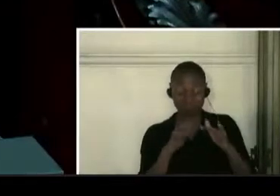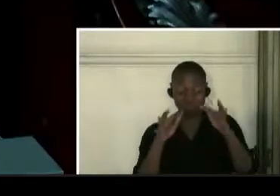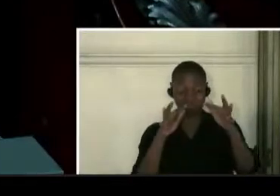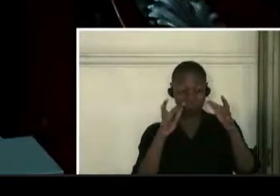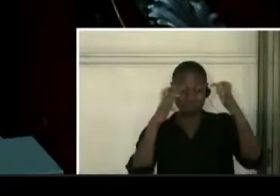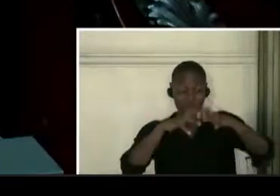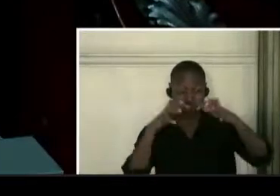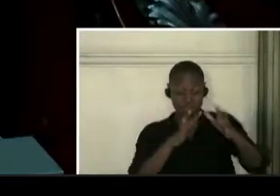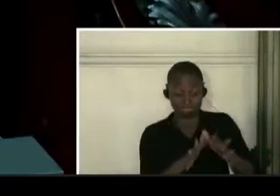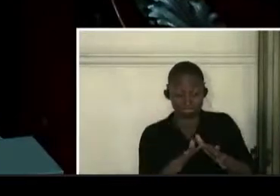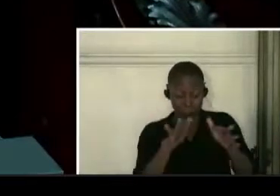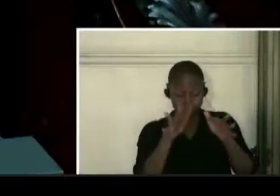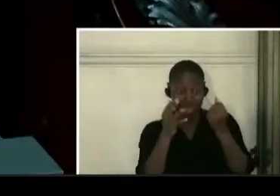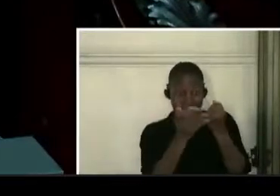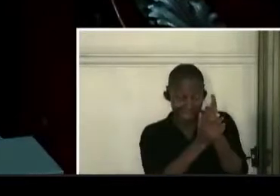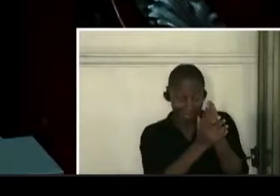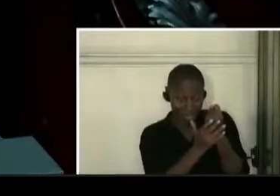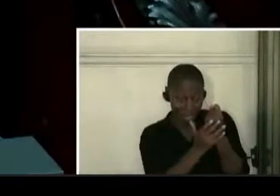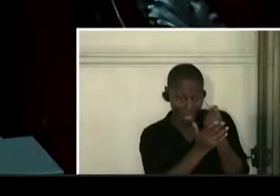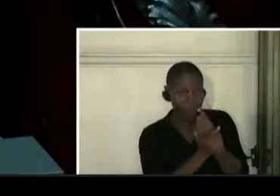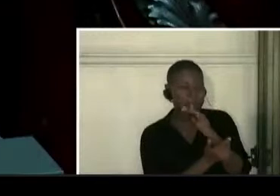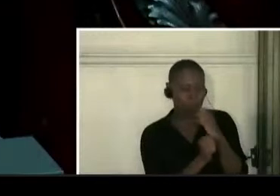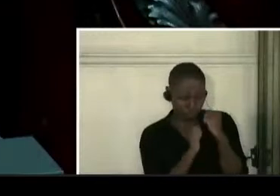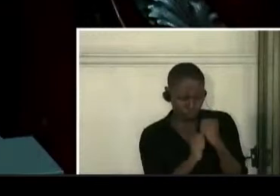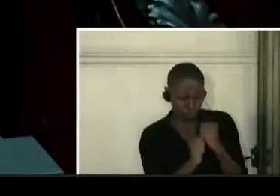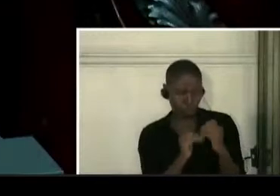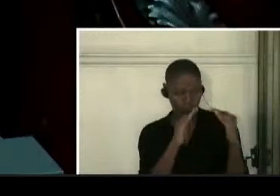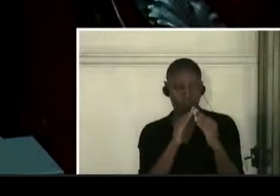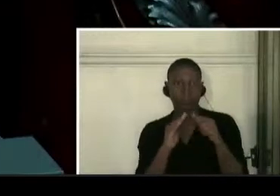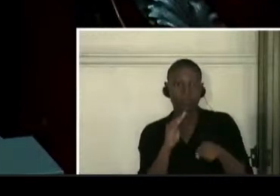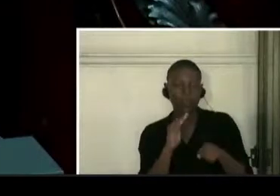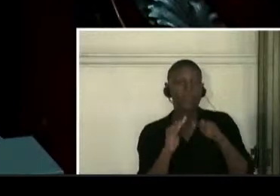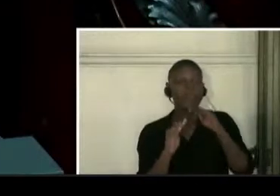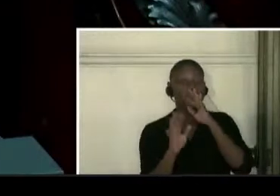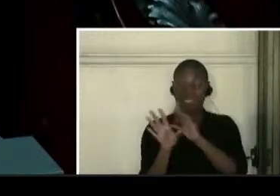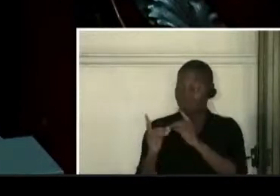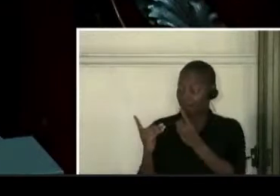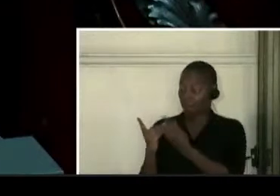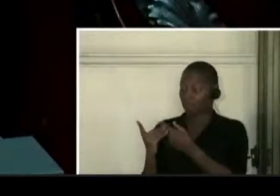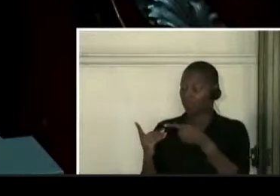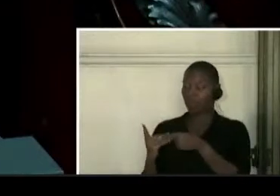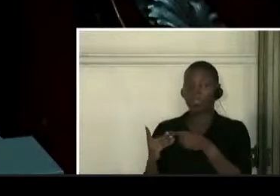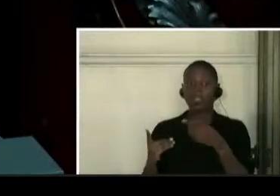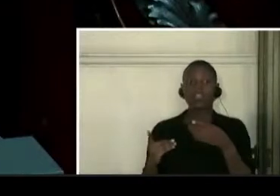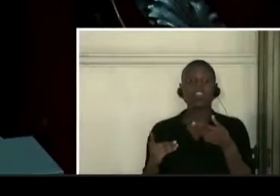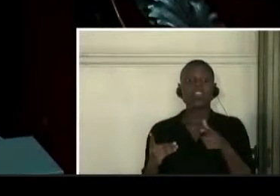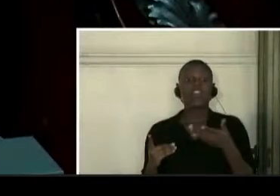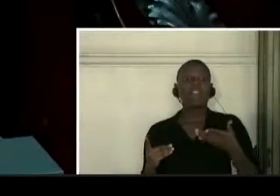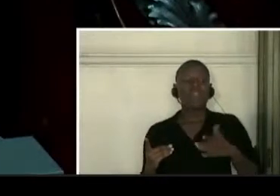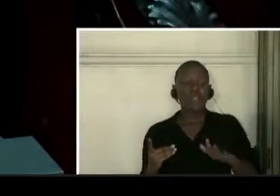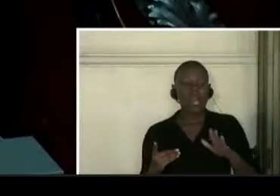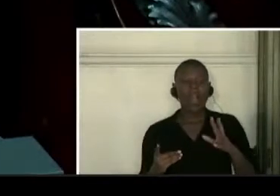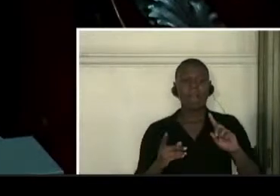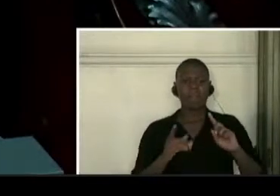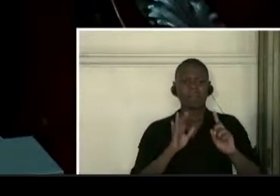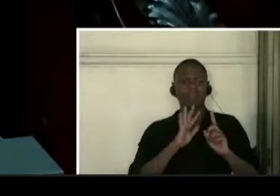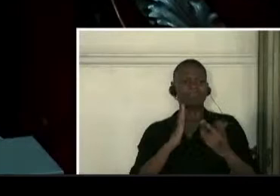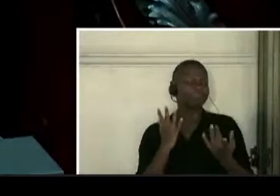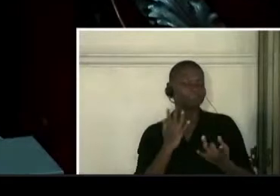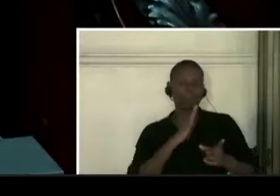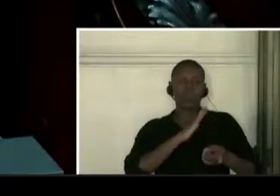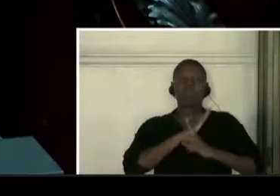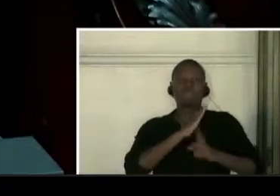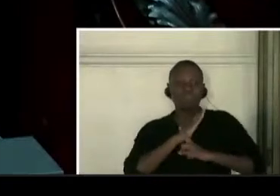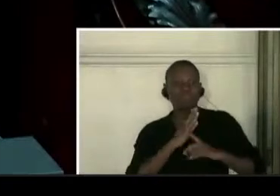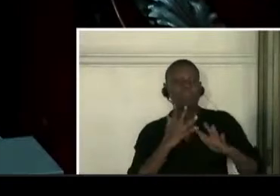that the department is thinking of introducing improved flood warning systems that will